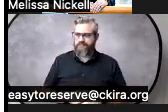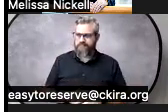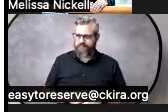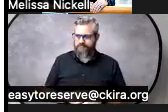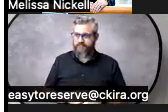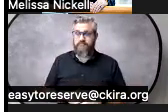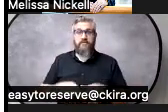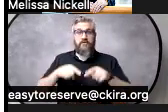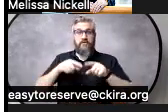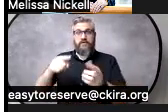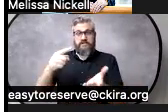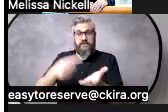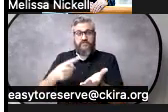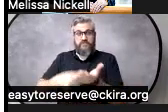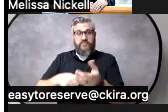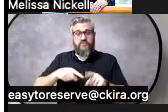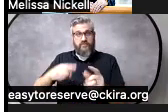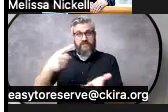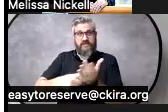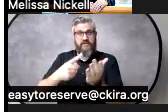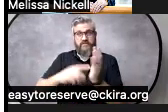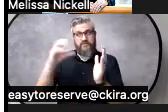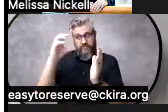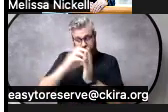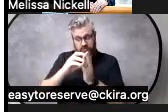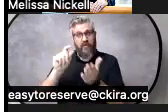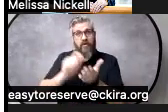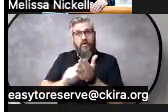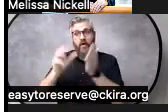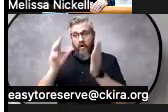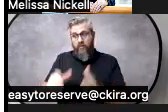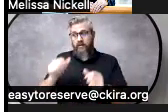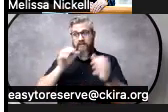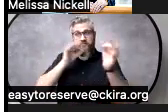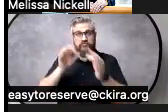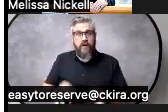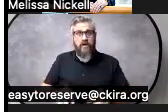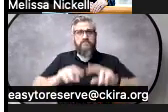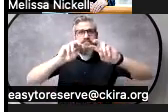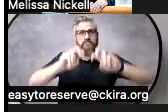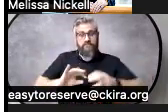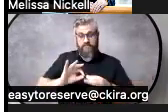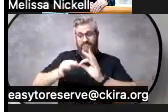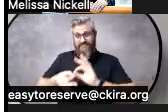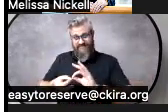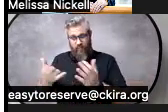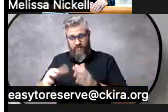During the discussion section, an author describes, analyzes, and interprets their